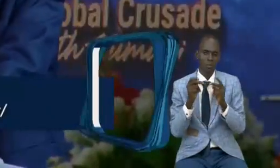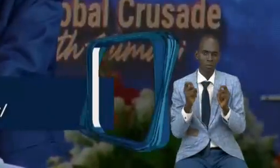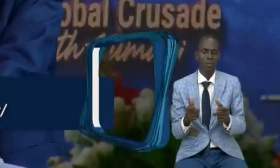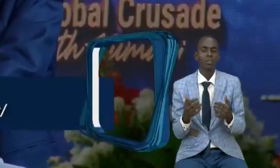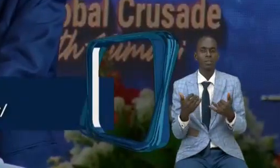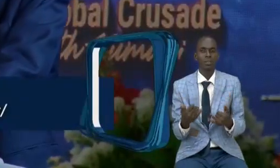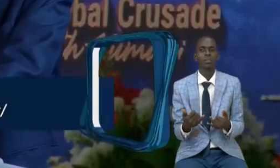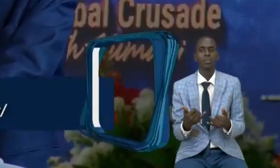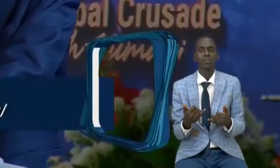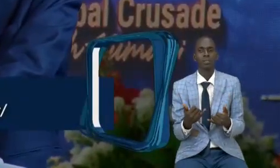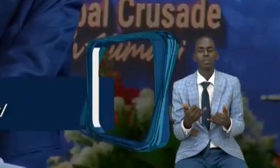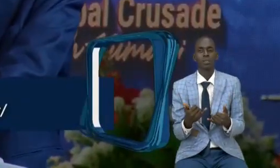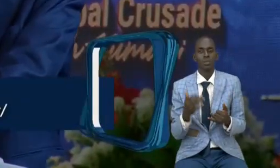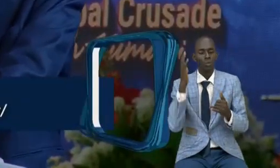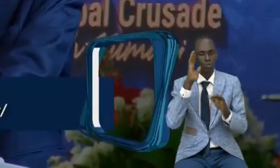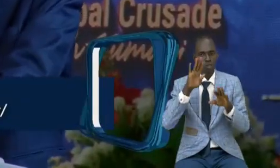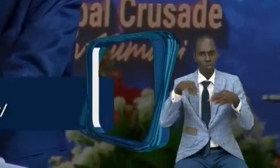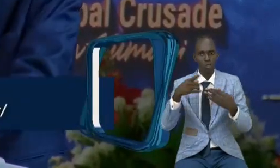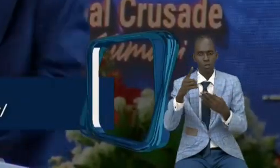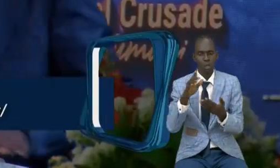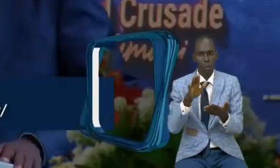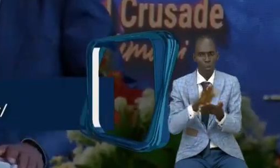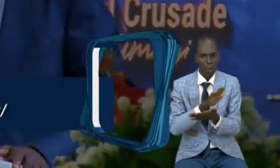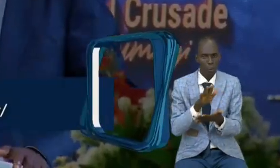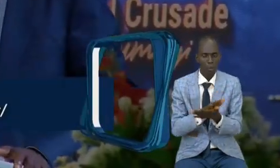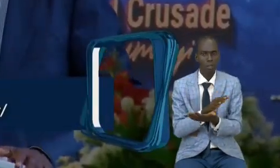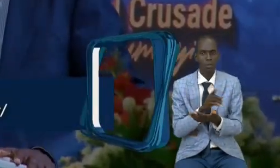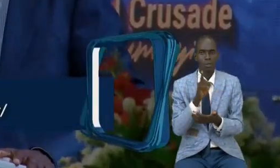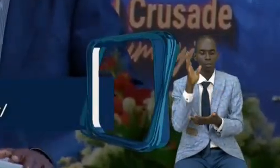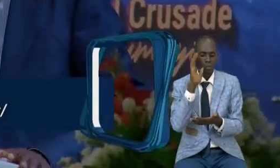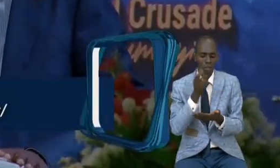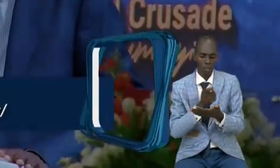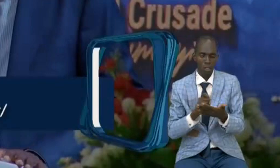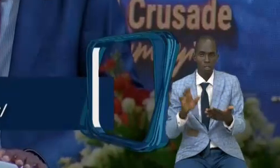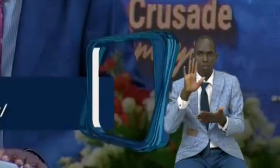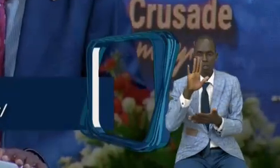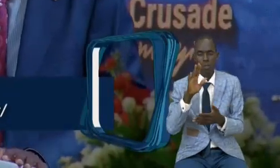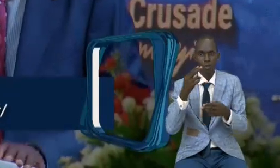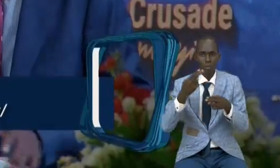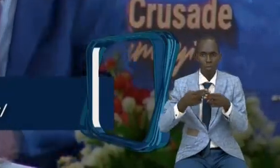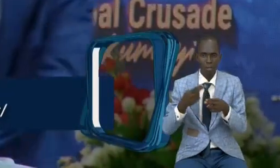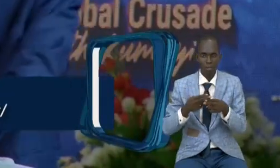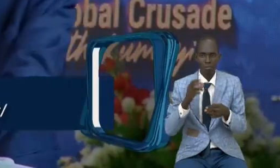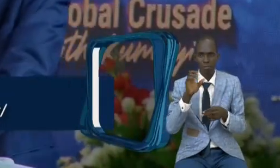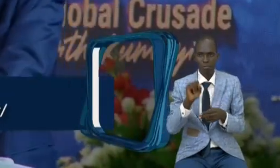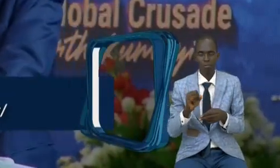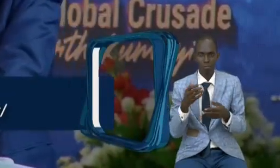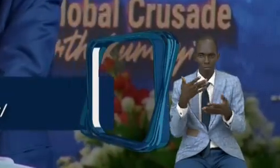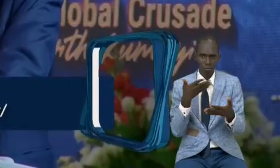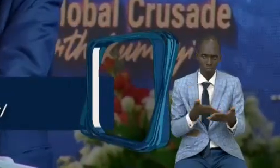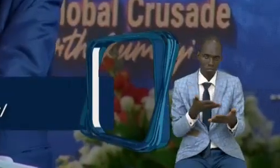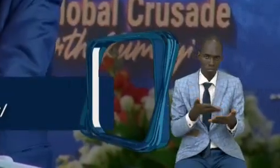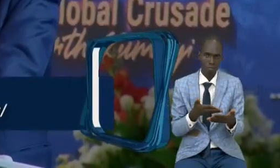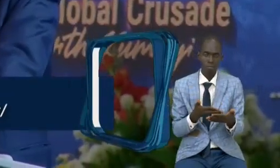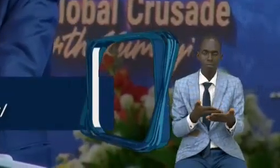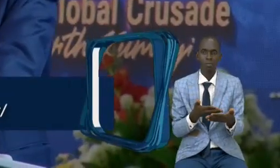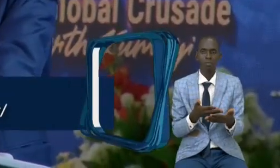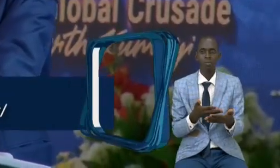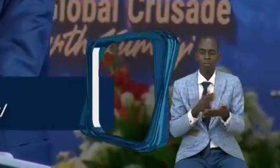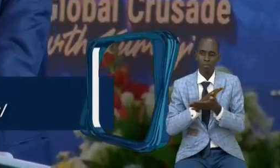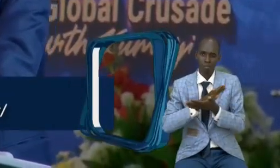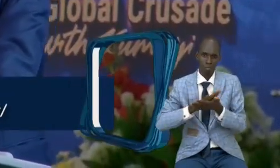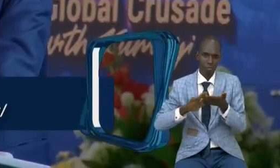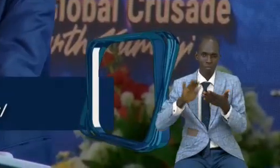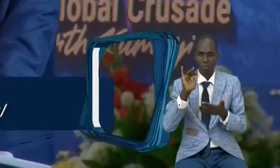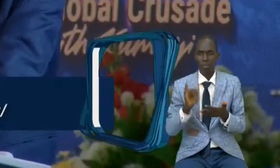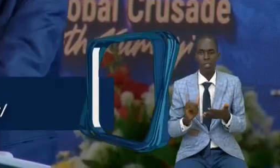Take their data, names, and phone numbers, and then move fast, very,